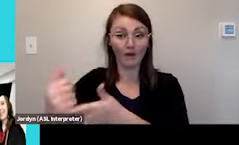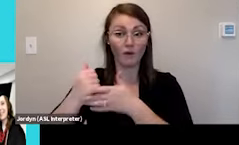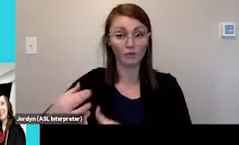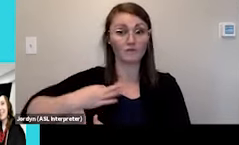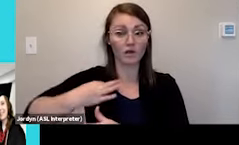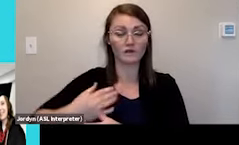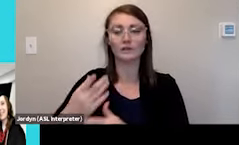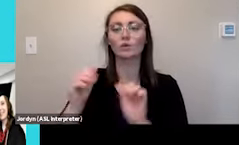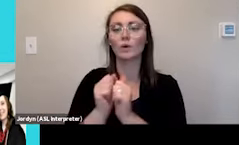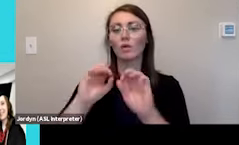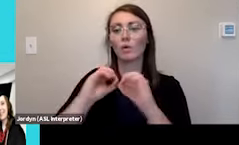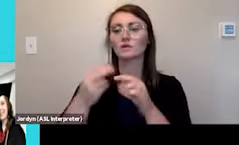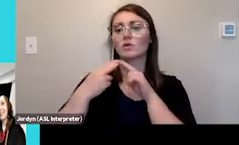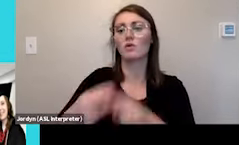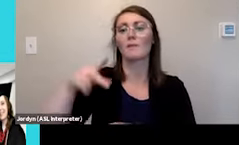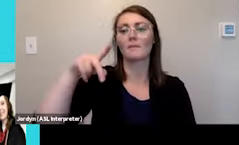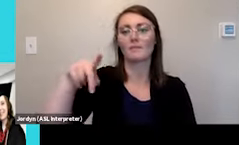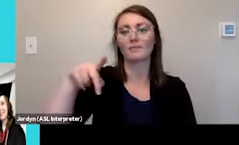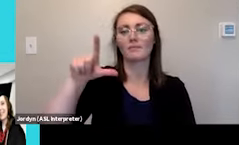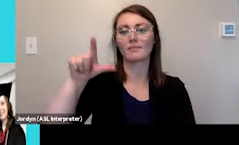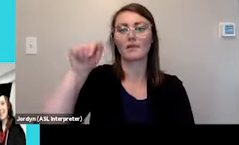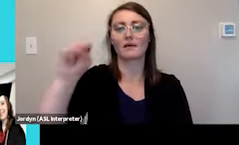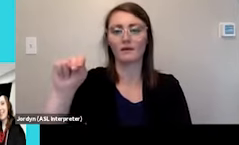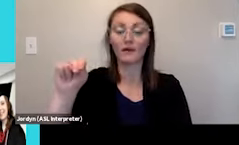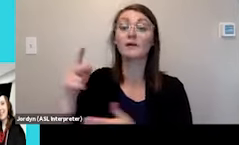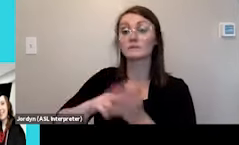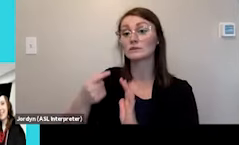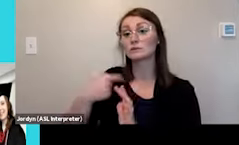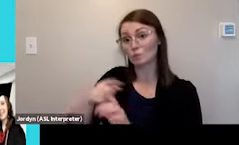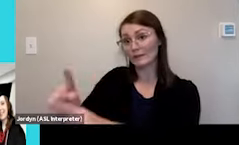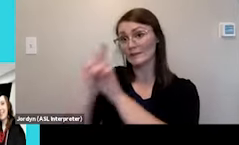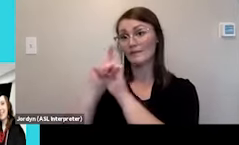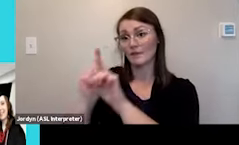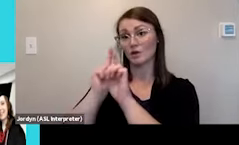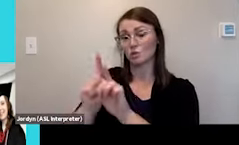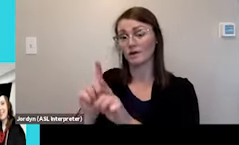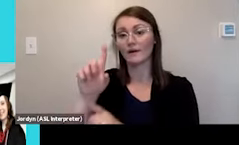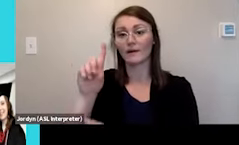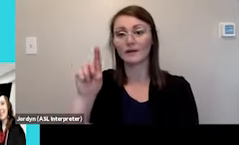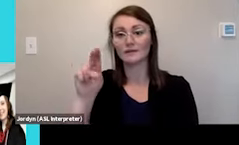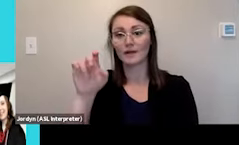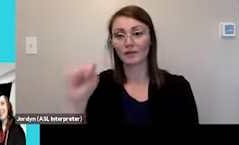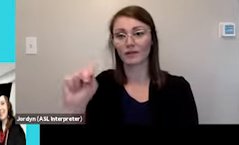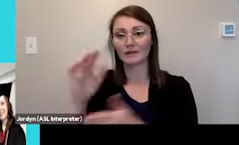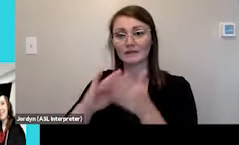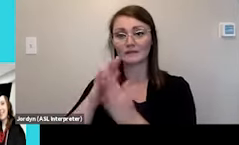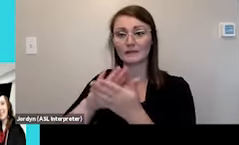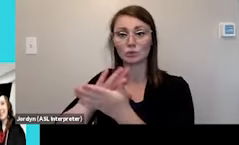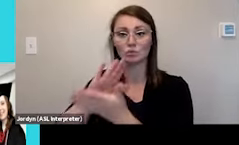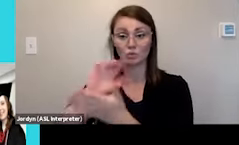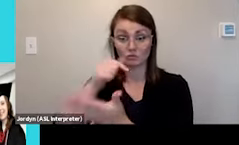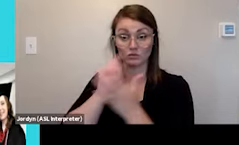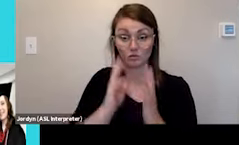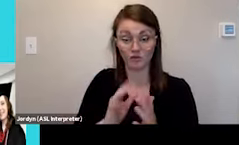Plan, where we mentored Dublin City schools graduates who are on the autism